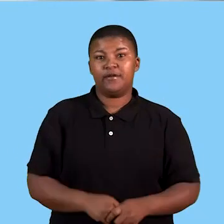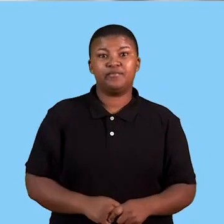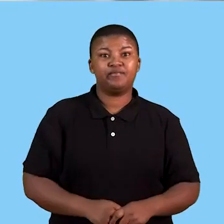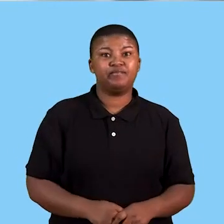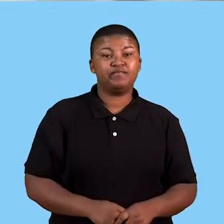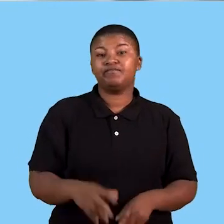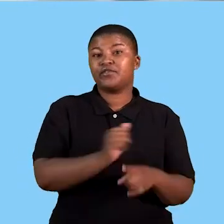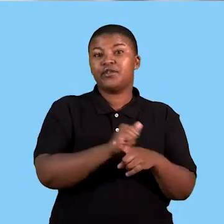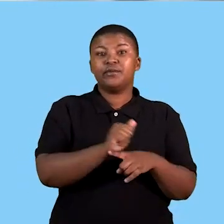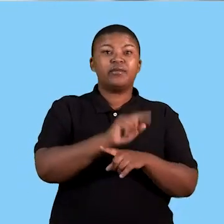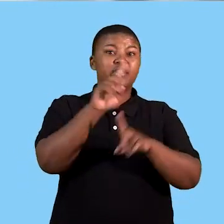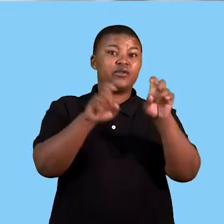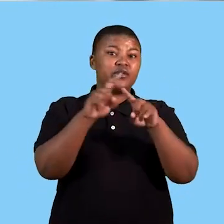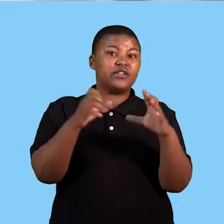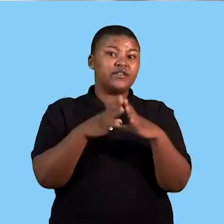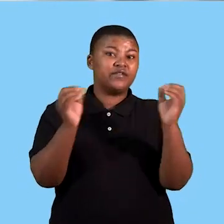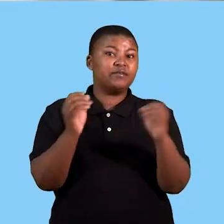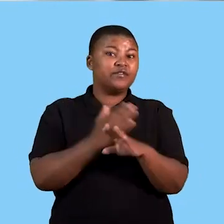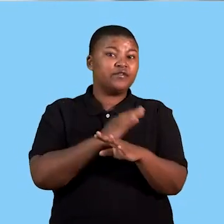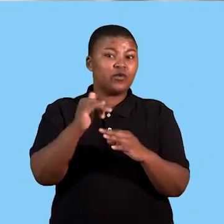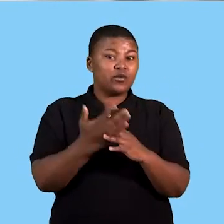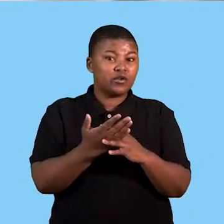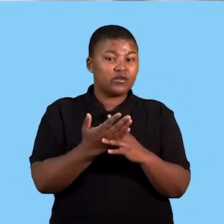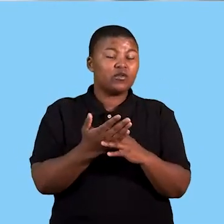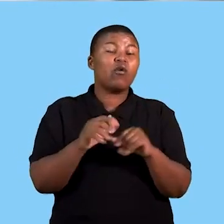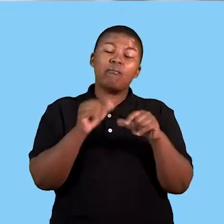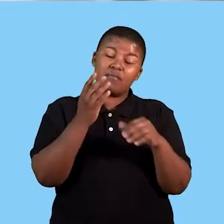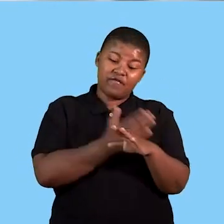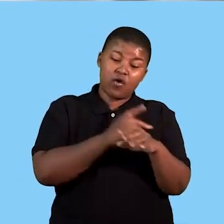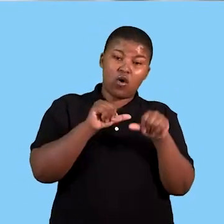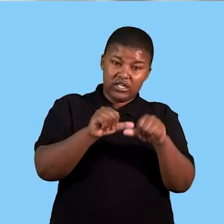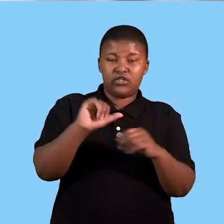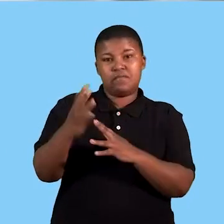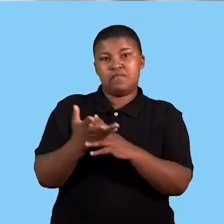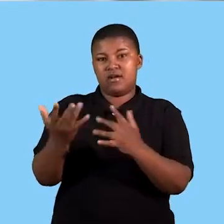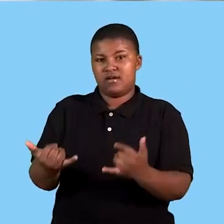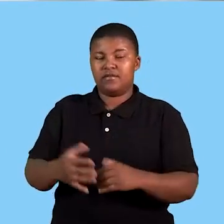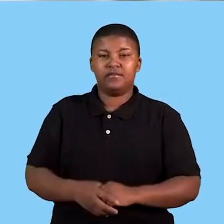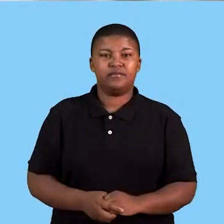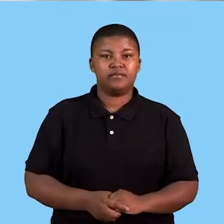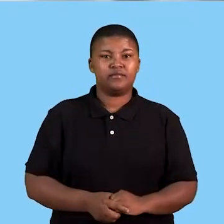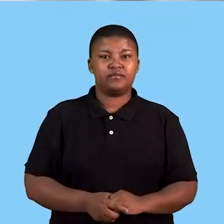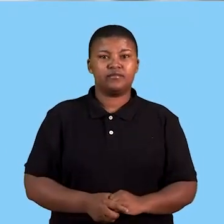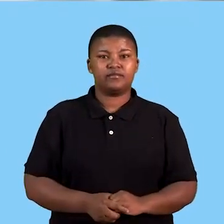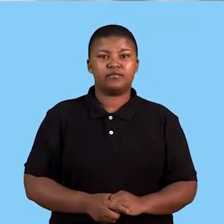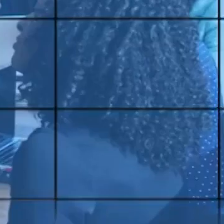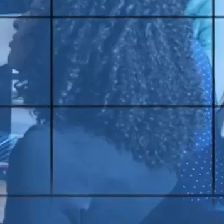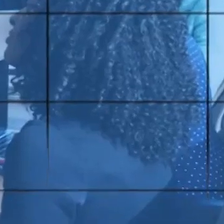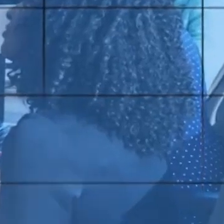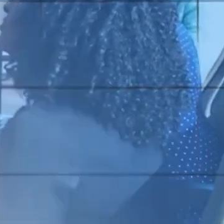other. And that is it for our practice questions. Before we continue with the application questions, let's have a short break.